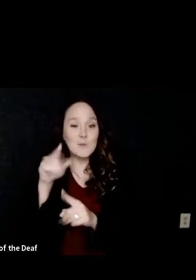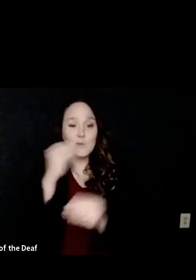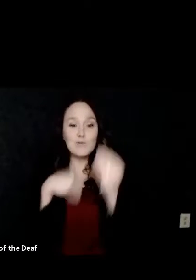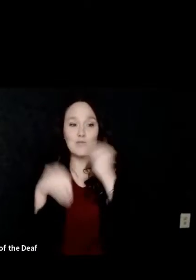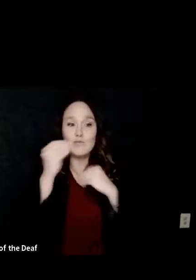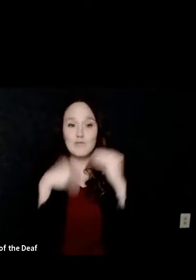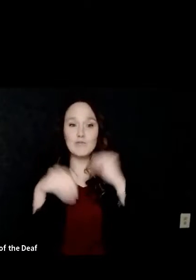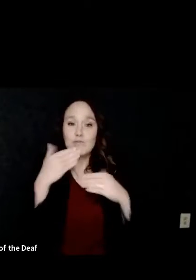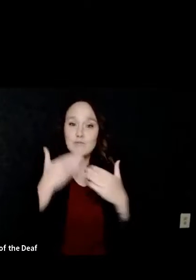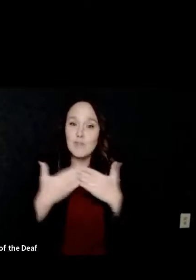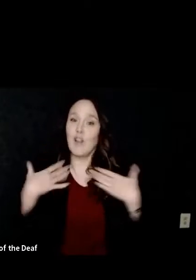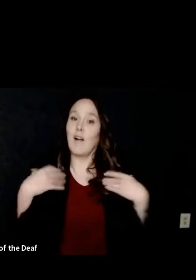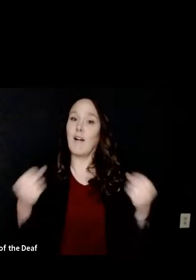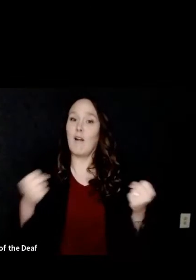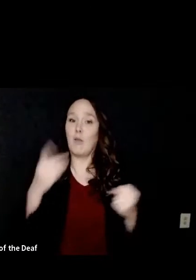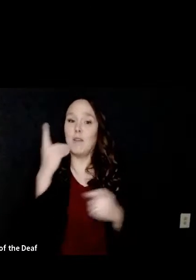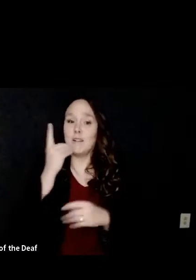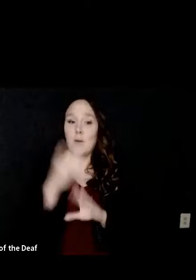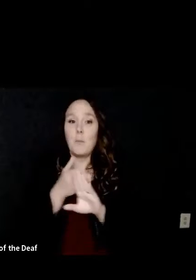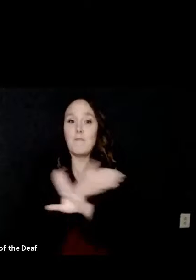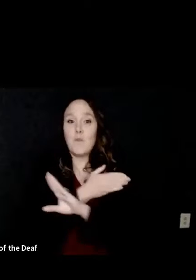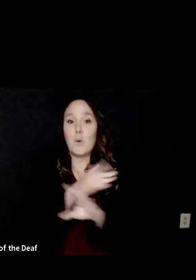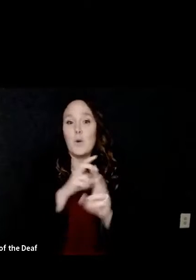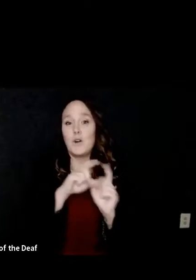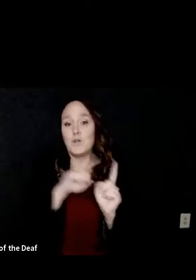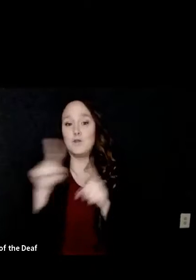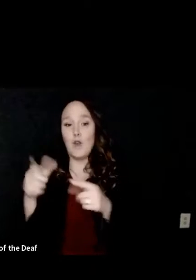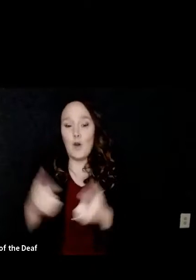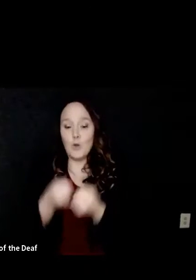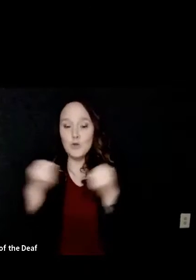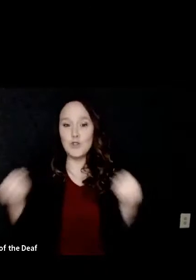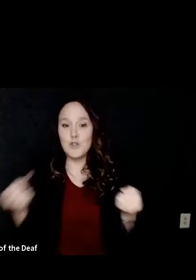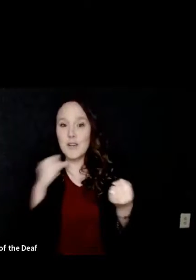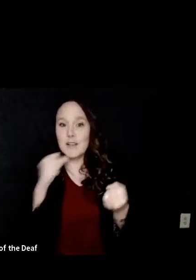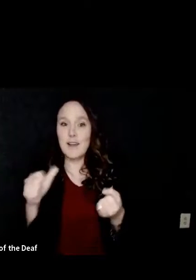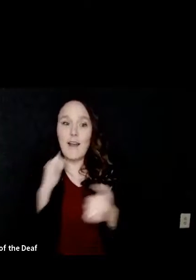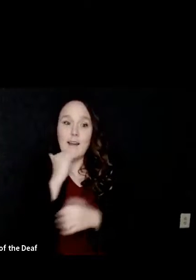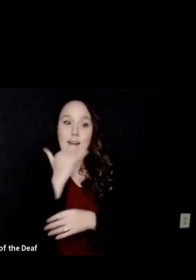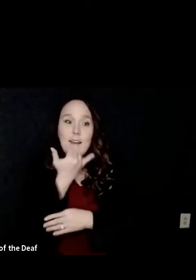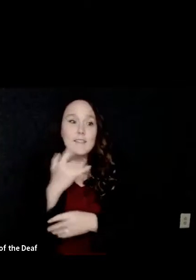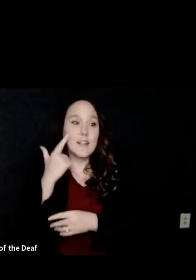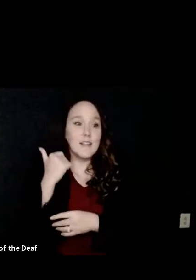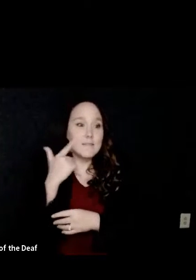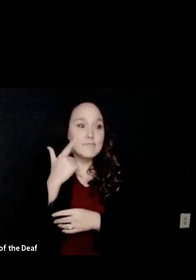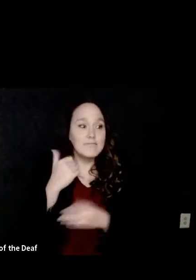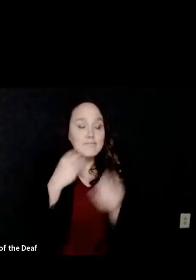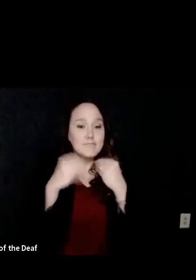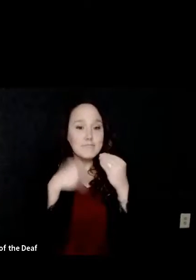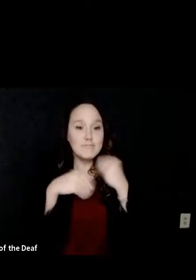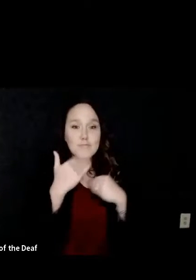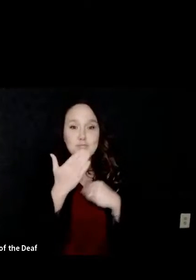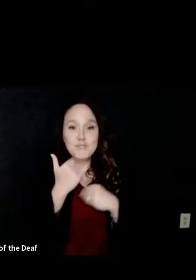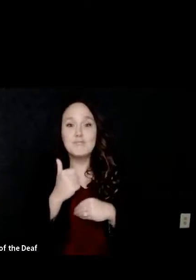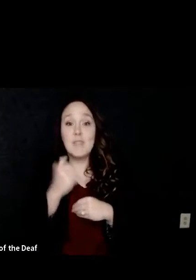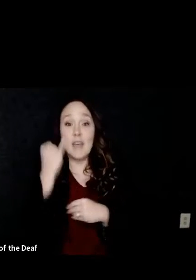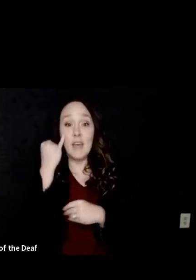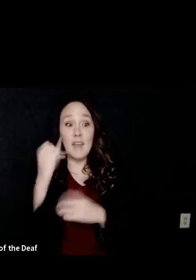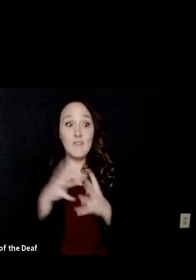go trick-or-treating so you don't accidentally fill up on sweets. A sugar rush right before bedtime could make for a very long